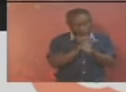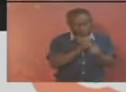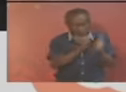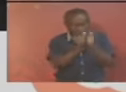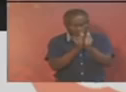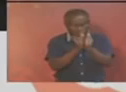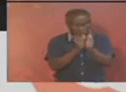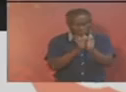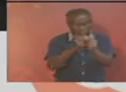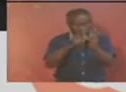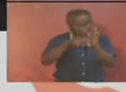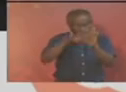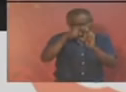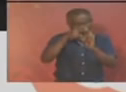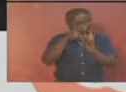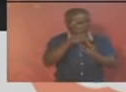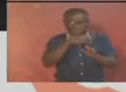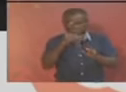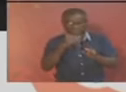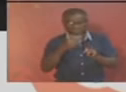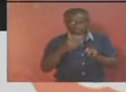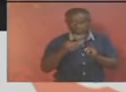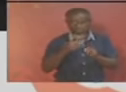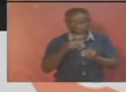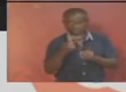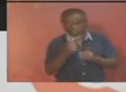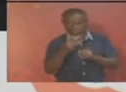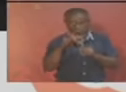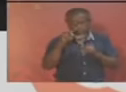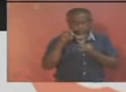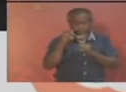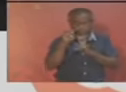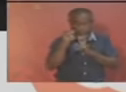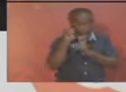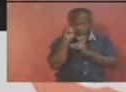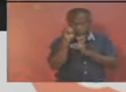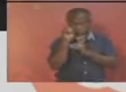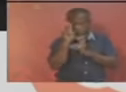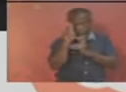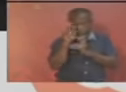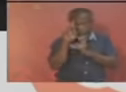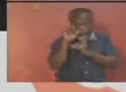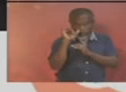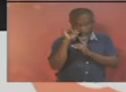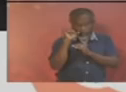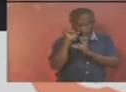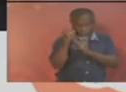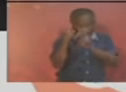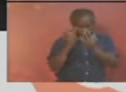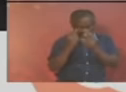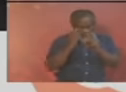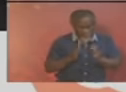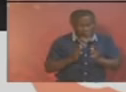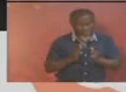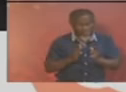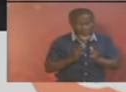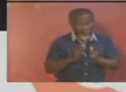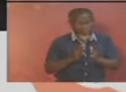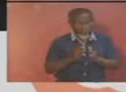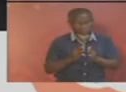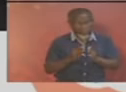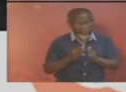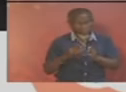Association as well as our Caribbean Tourism Association, so that we can have harmonized measures for reopening. We